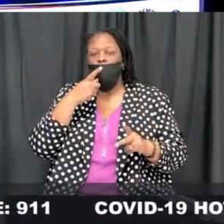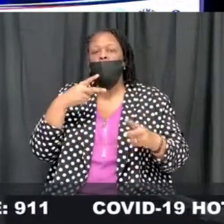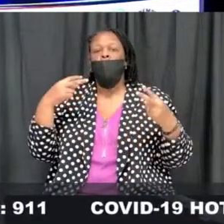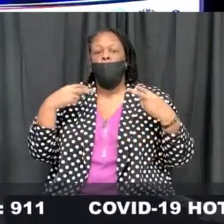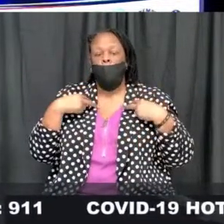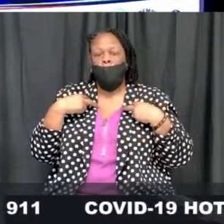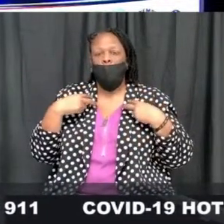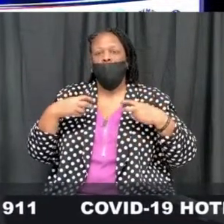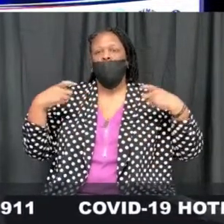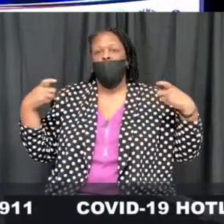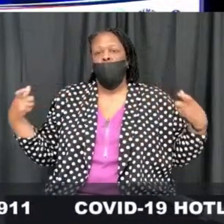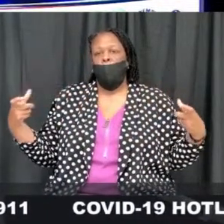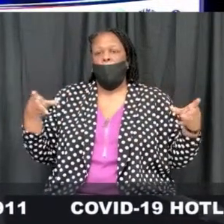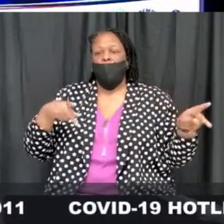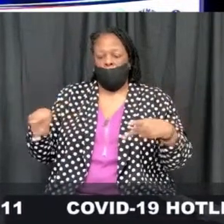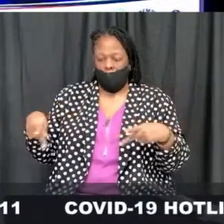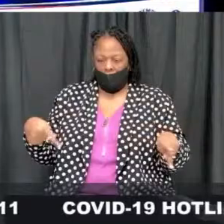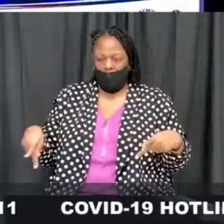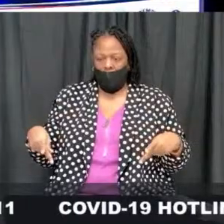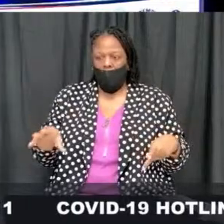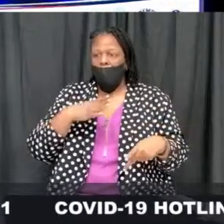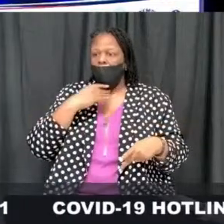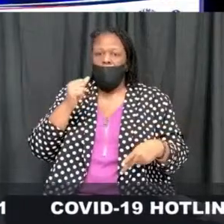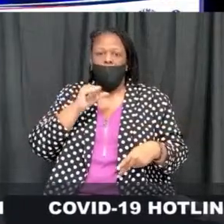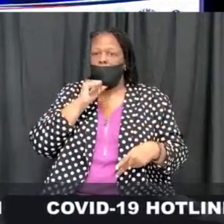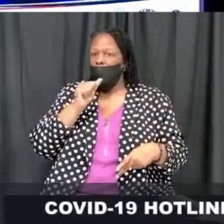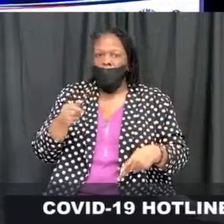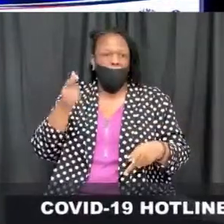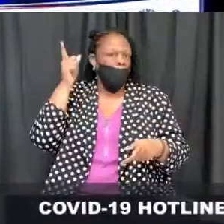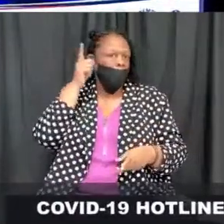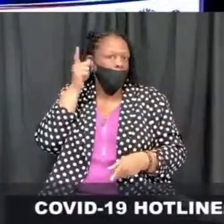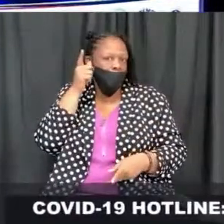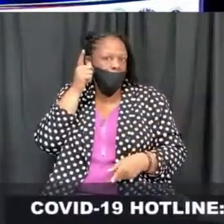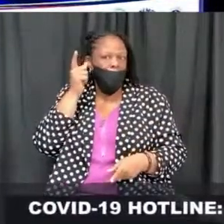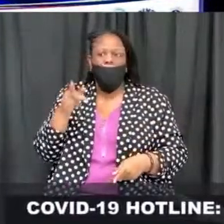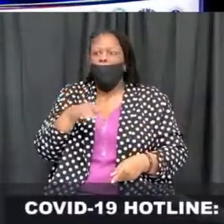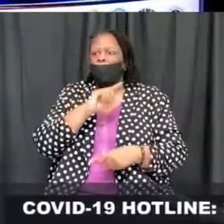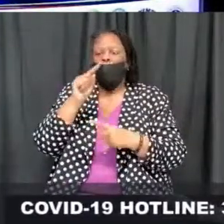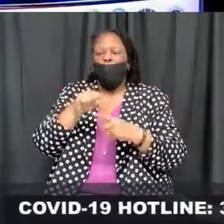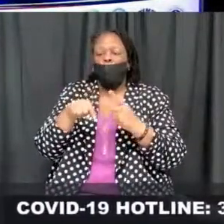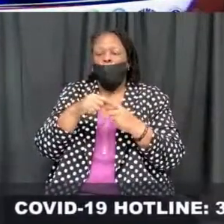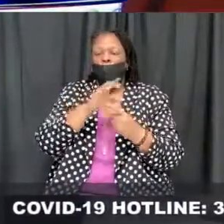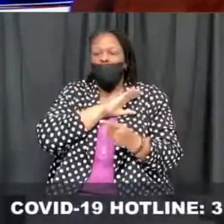their checks and ensure that these events are kept within the numbers approved.